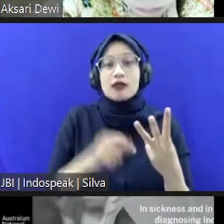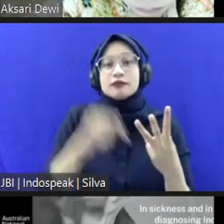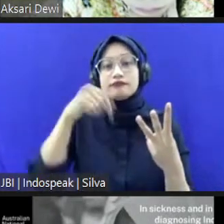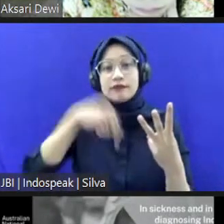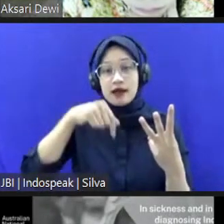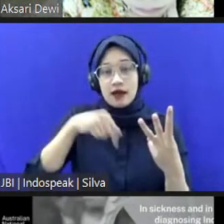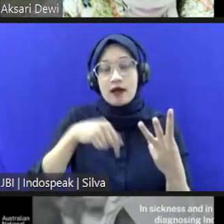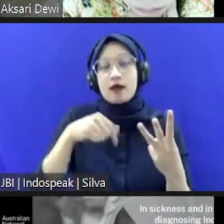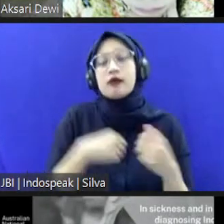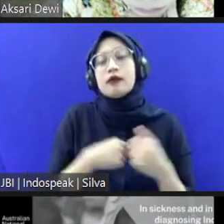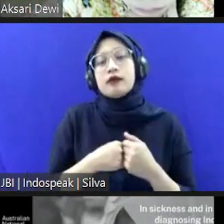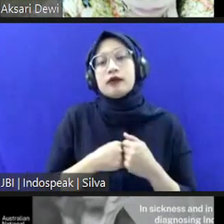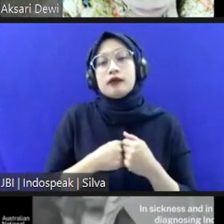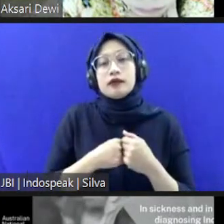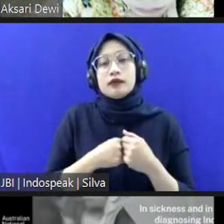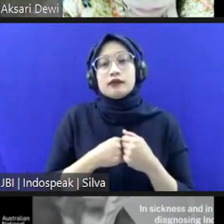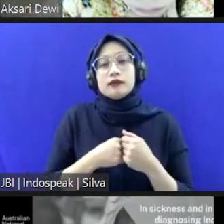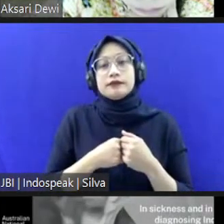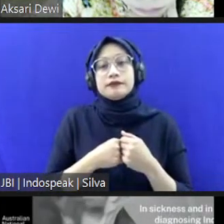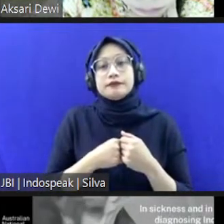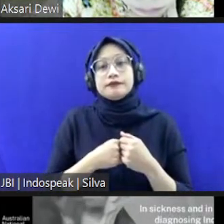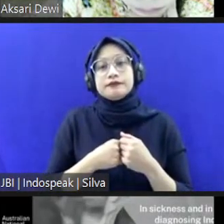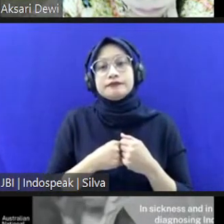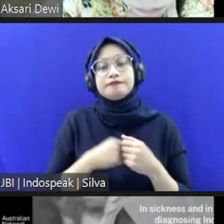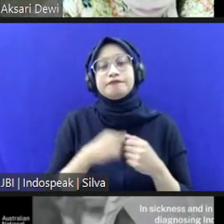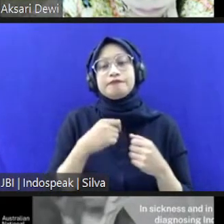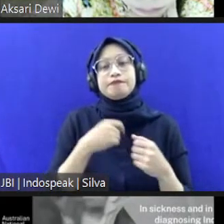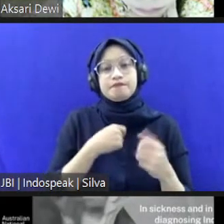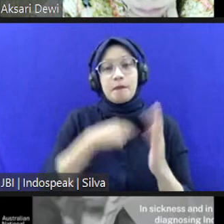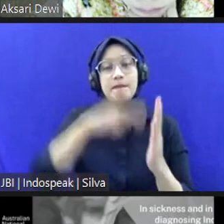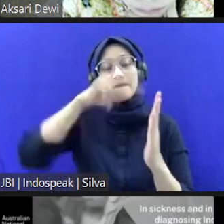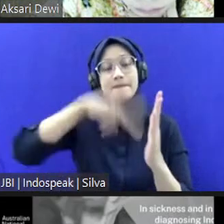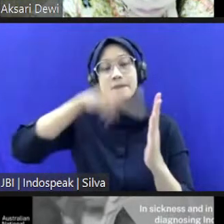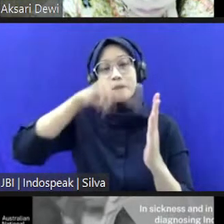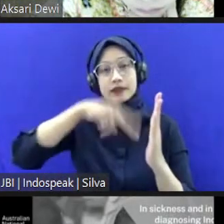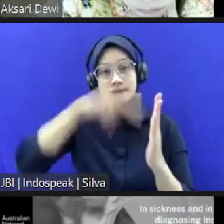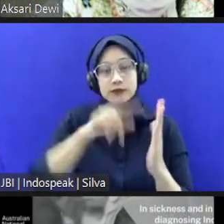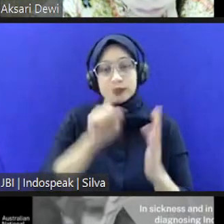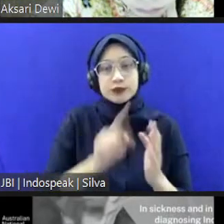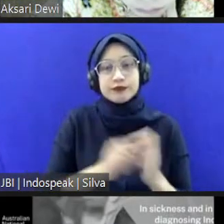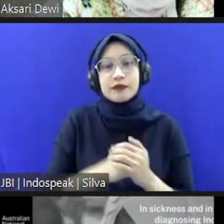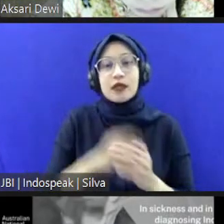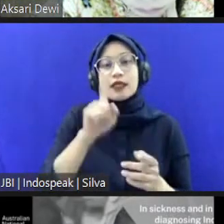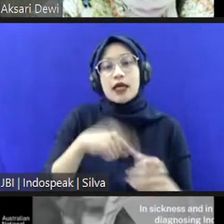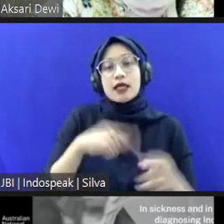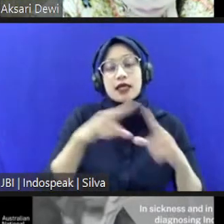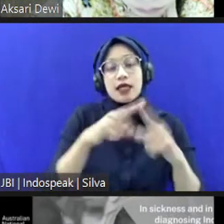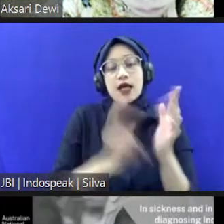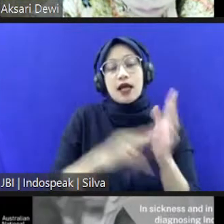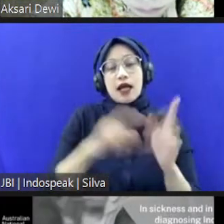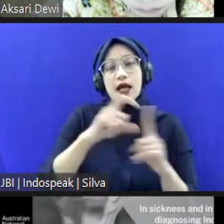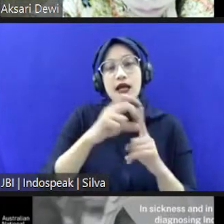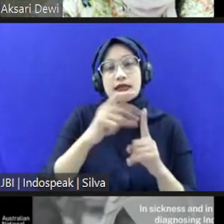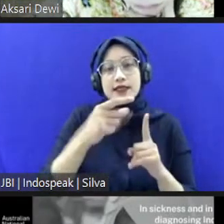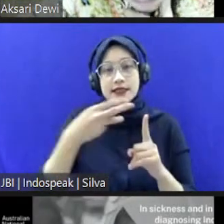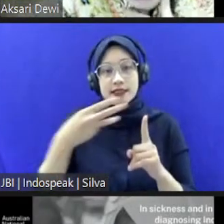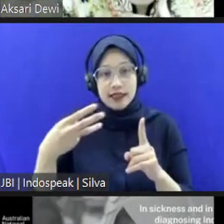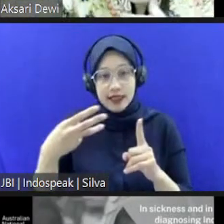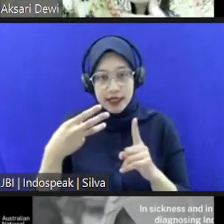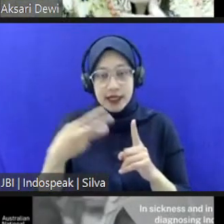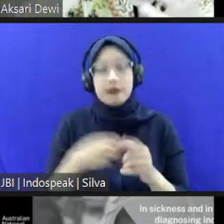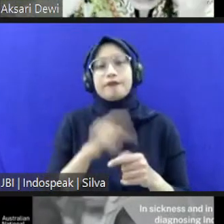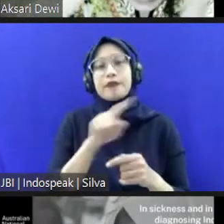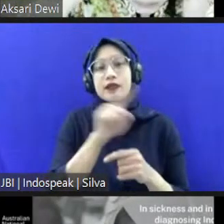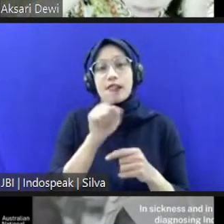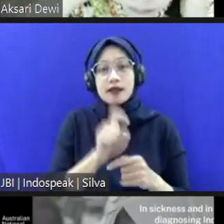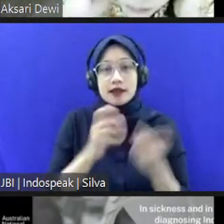So I will read the first question. It's from Andre Suryanta. The question